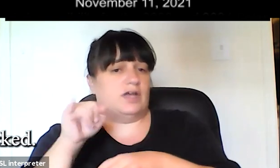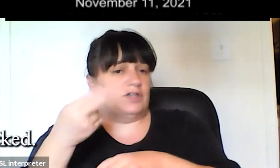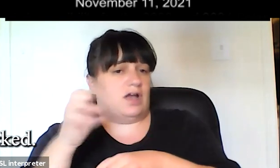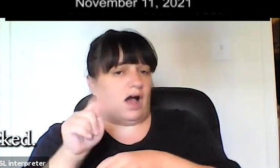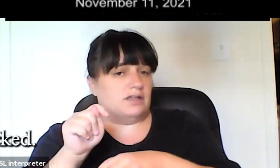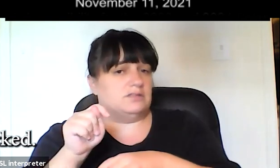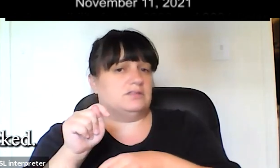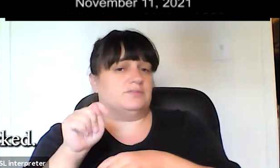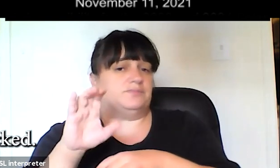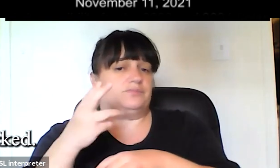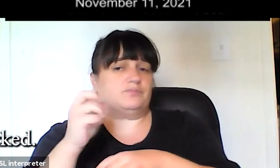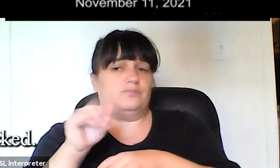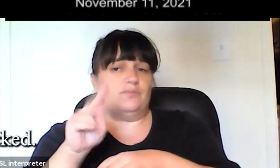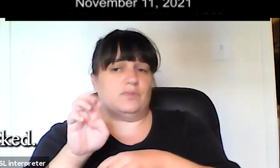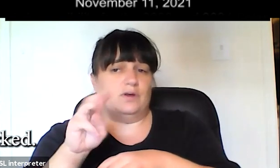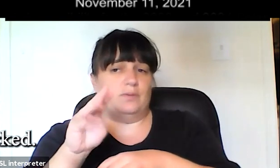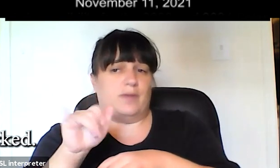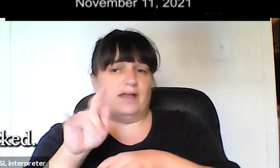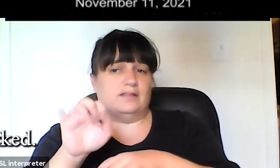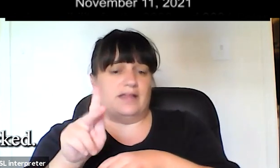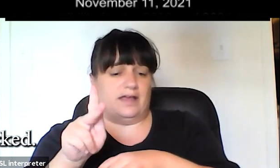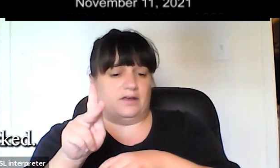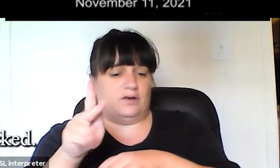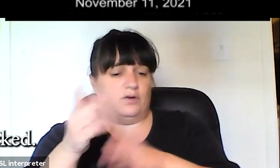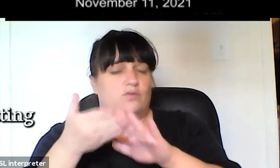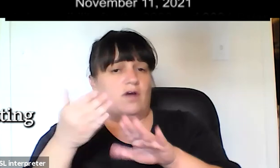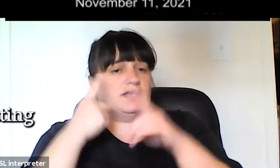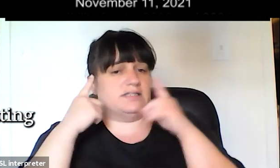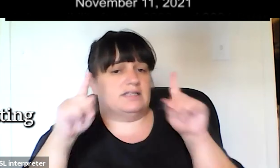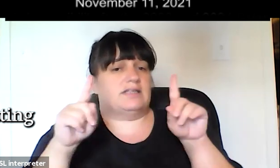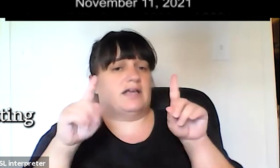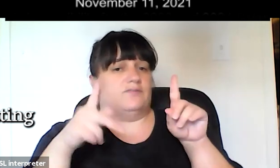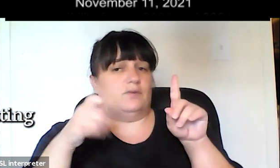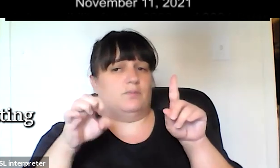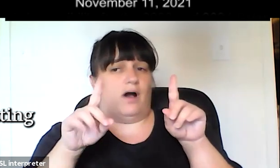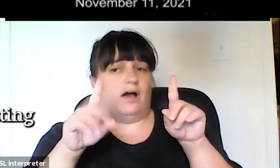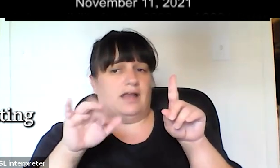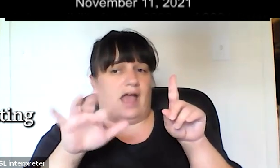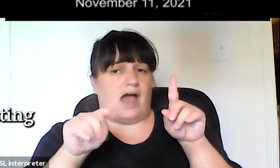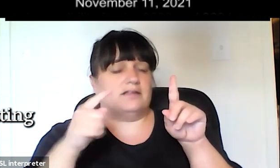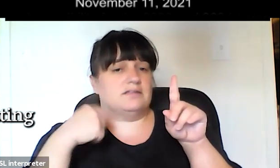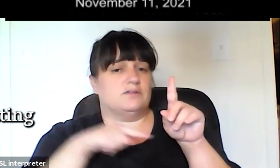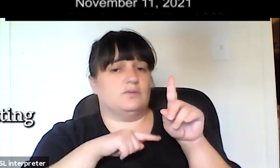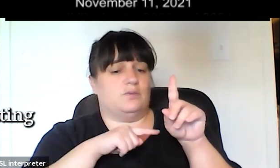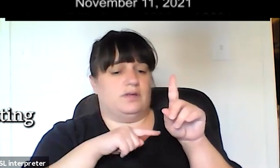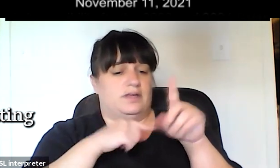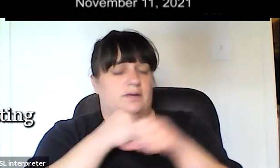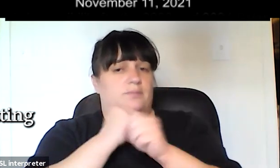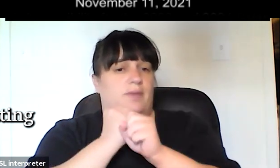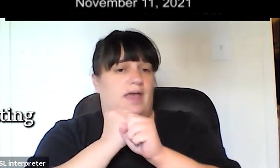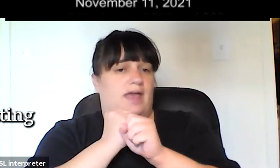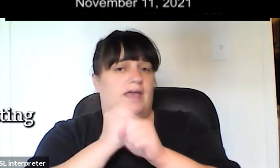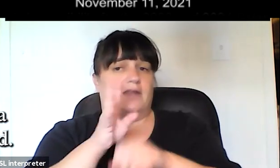Christine Malik, who run a very successful podcast, talk description to me. And we started creating these